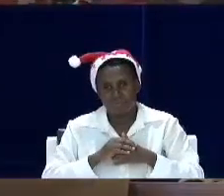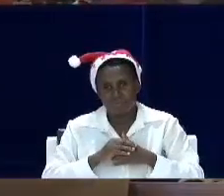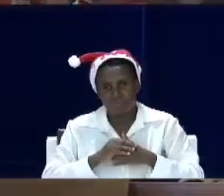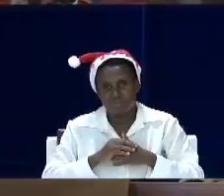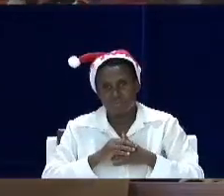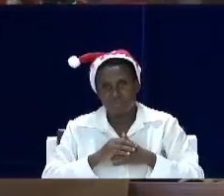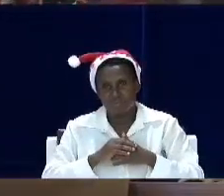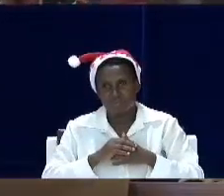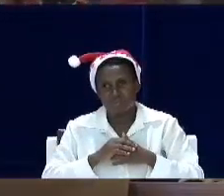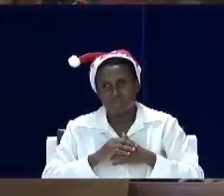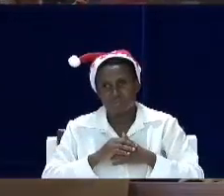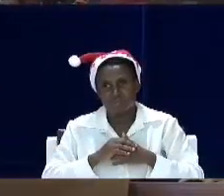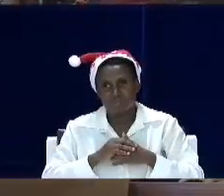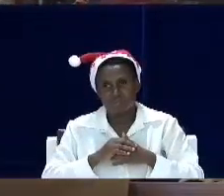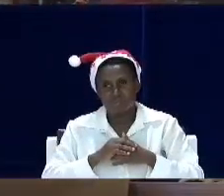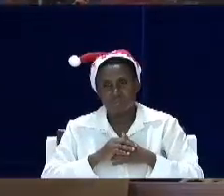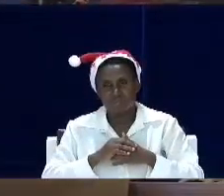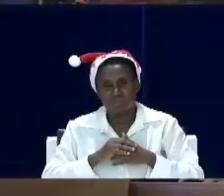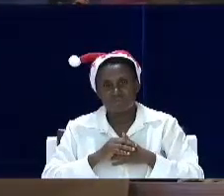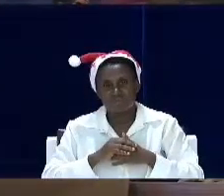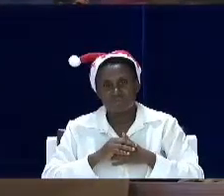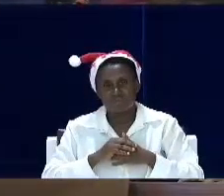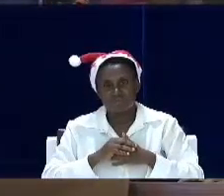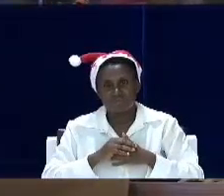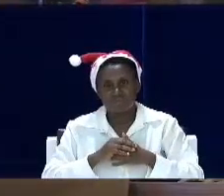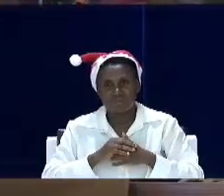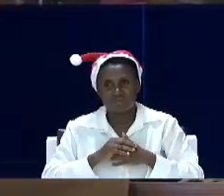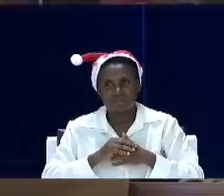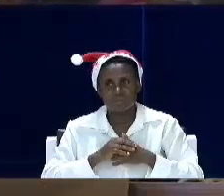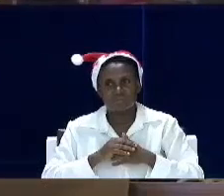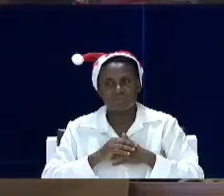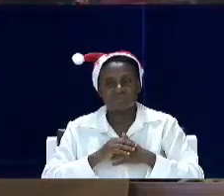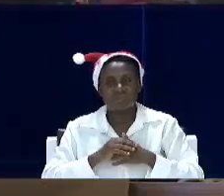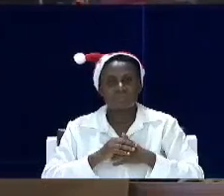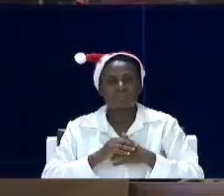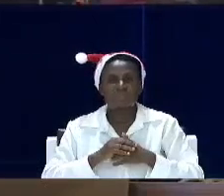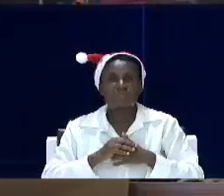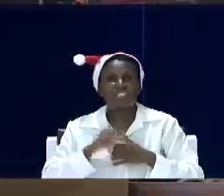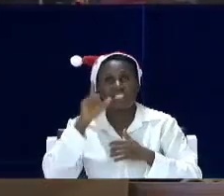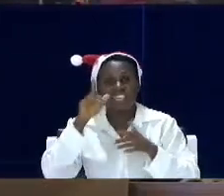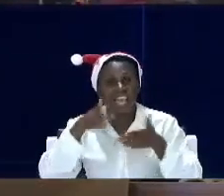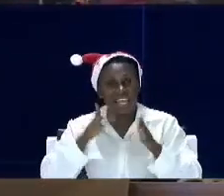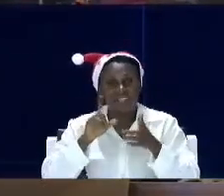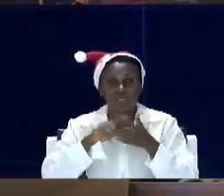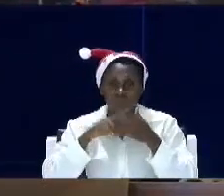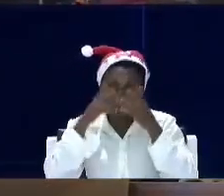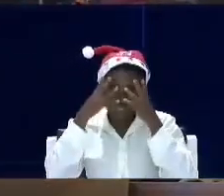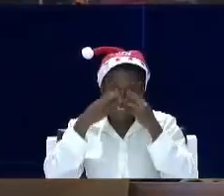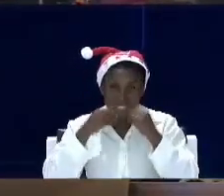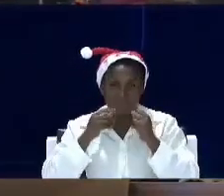Do you have a right to sunshine? Do you have a right to sleep and wake up?